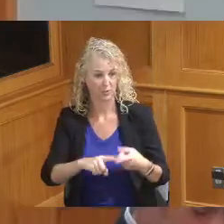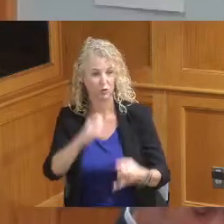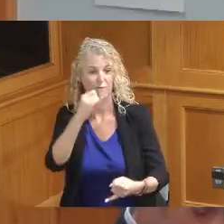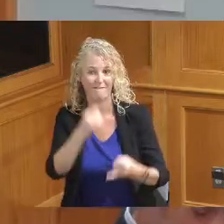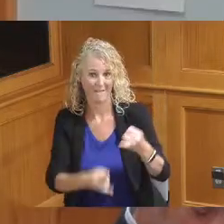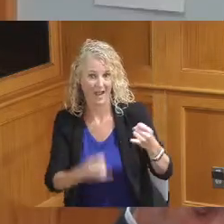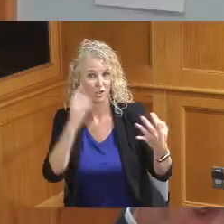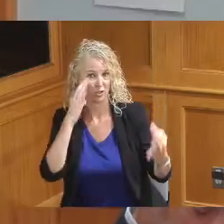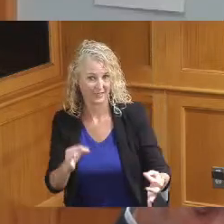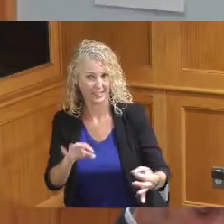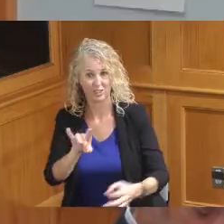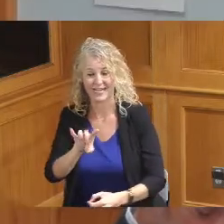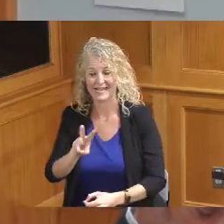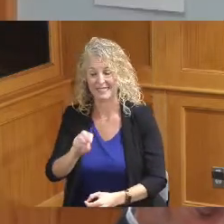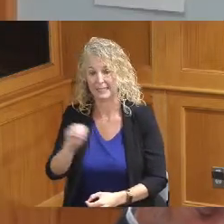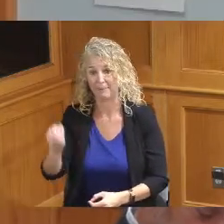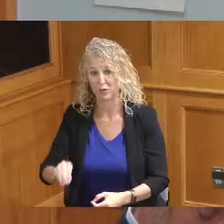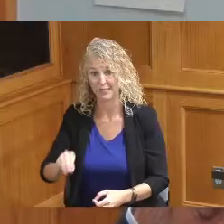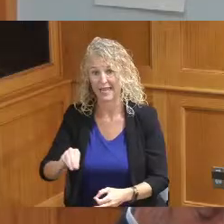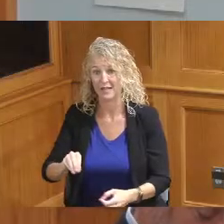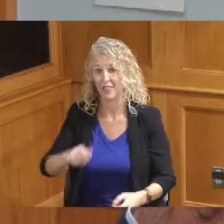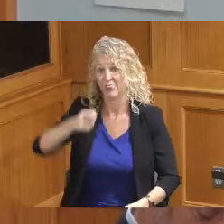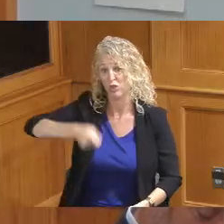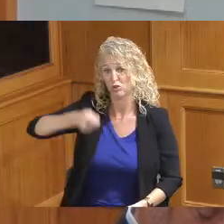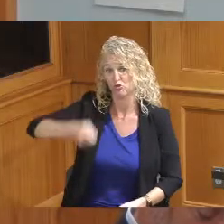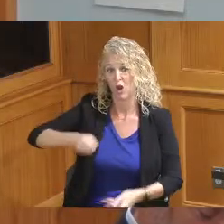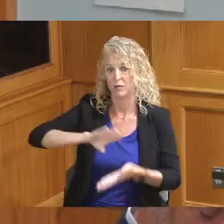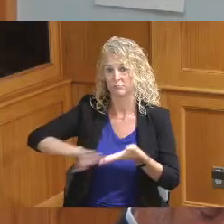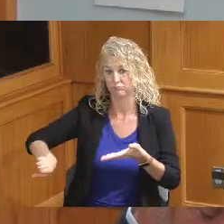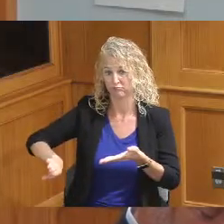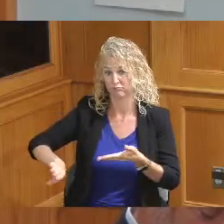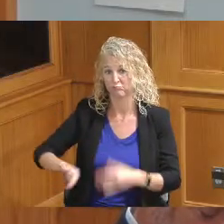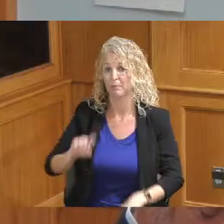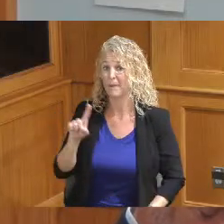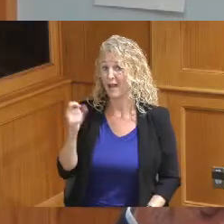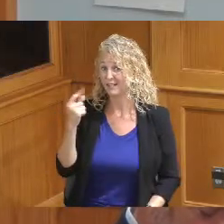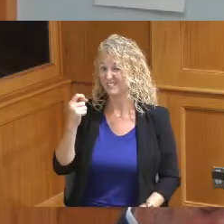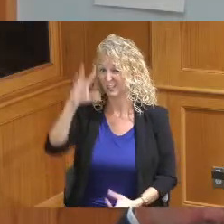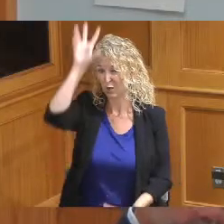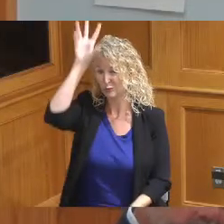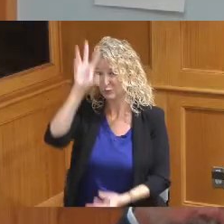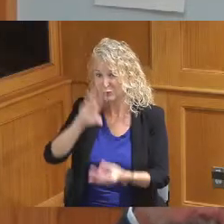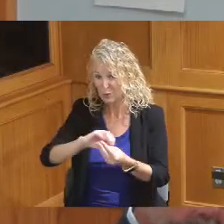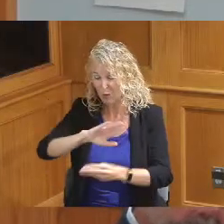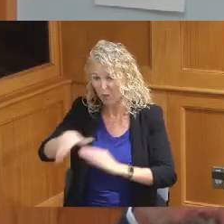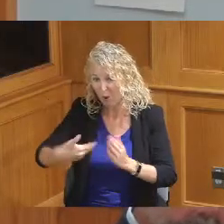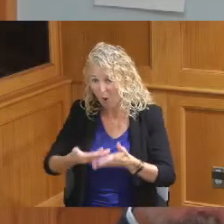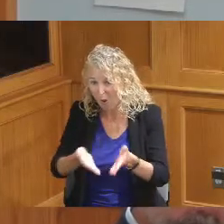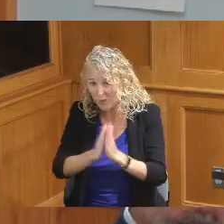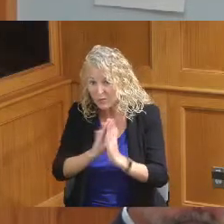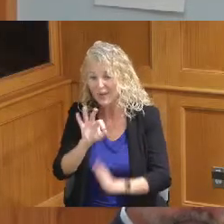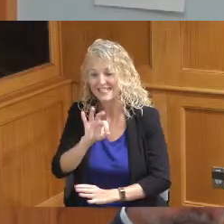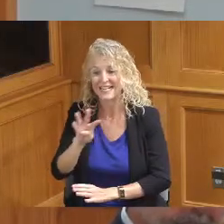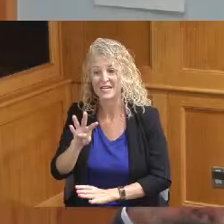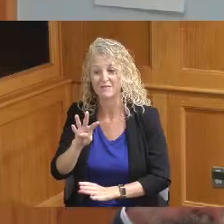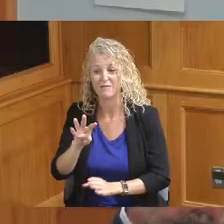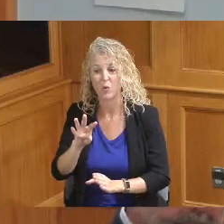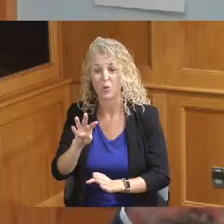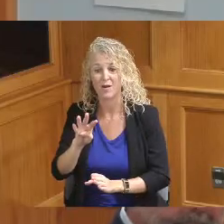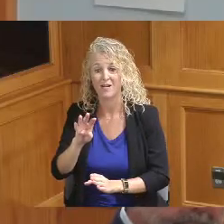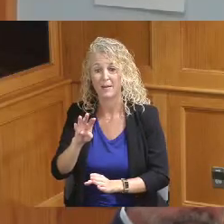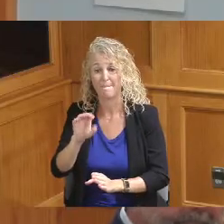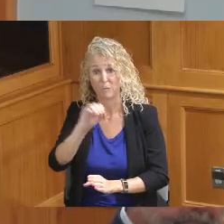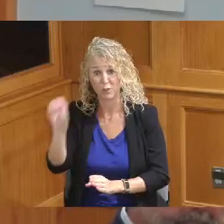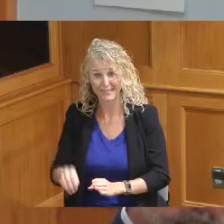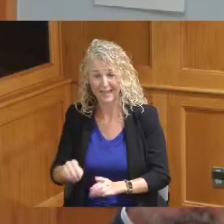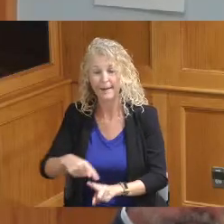outcome, 86% have been dismissed. But 94% of all the representations have had a positive outcome,